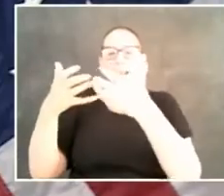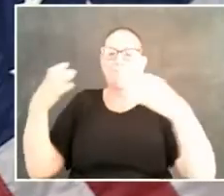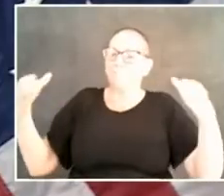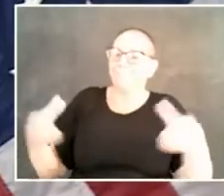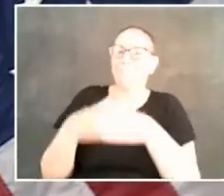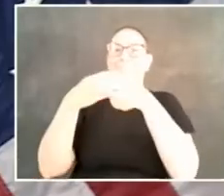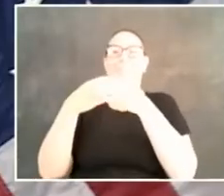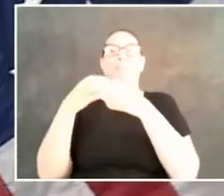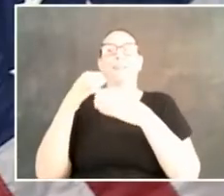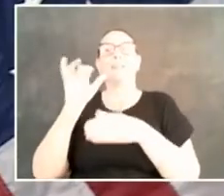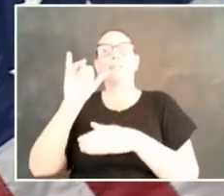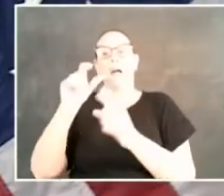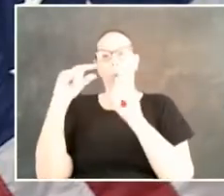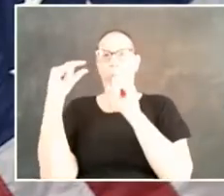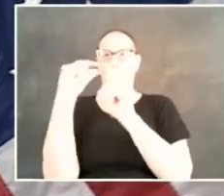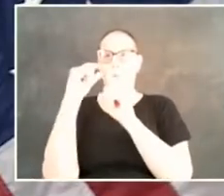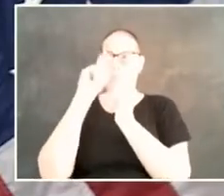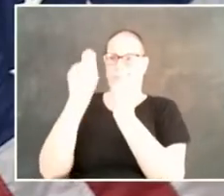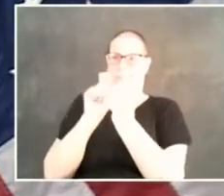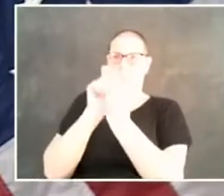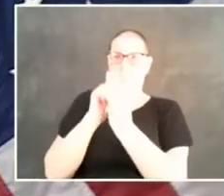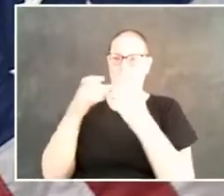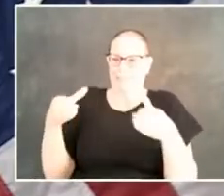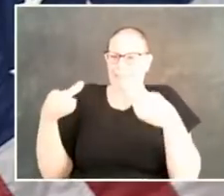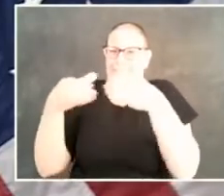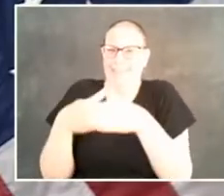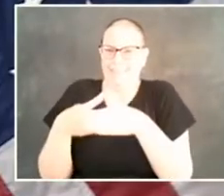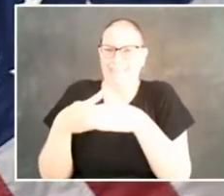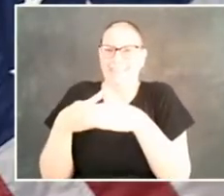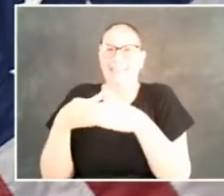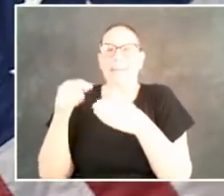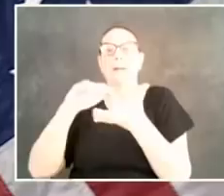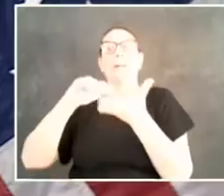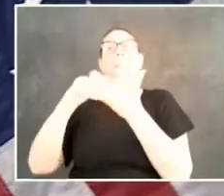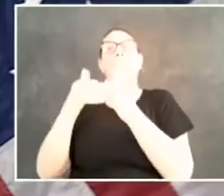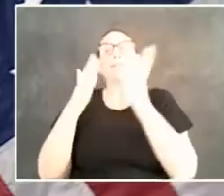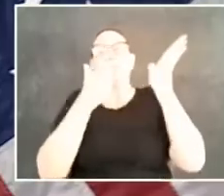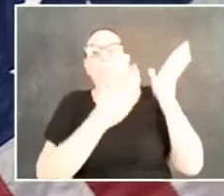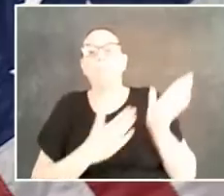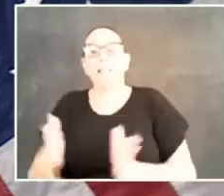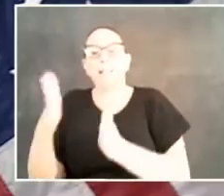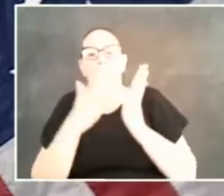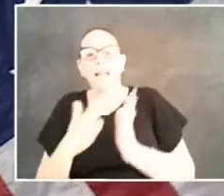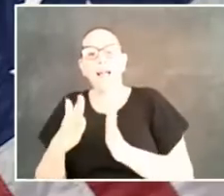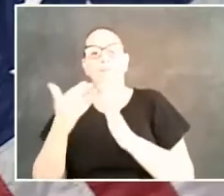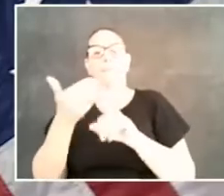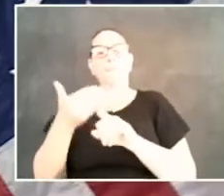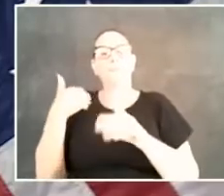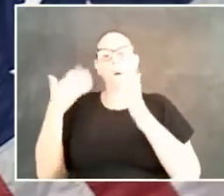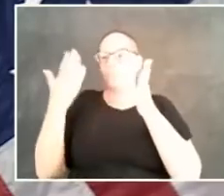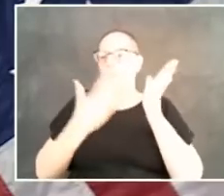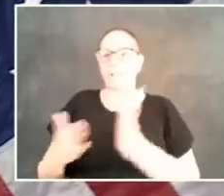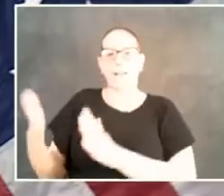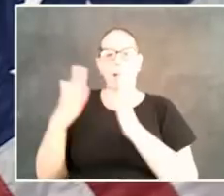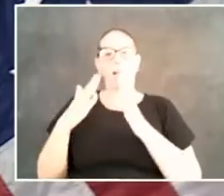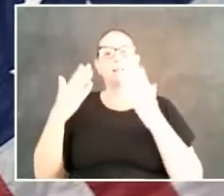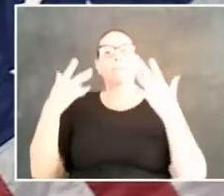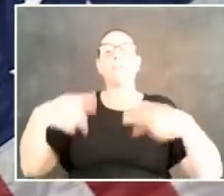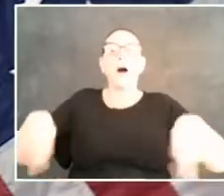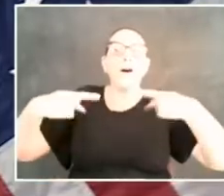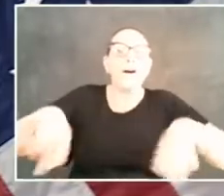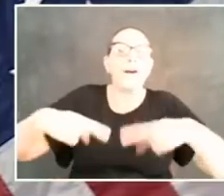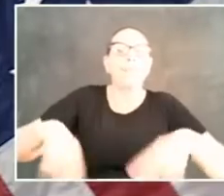religious observances or sports activities or parties, barbecues. Those are gatherings, in